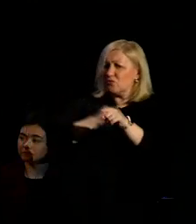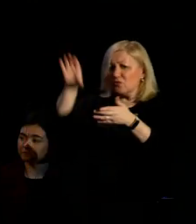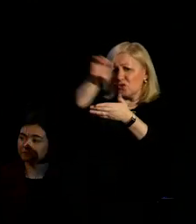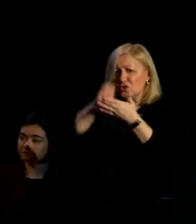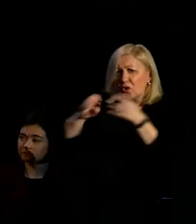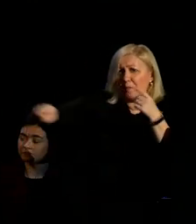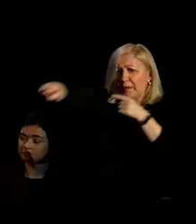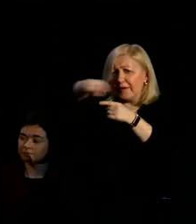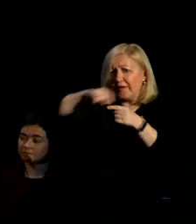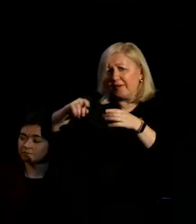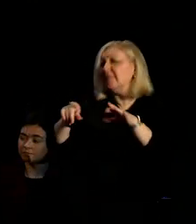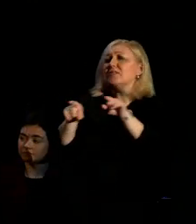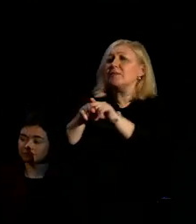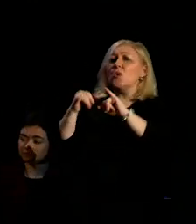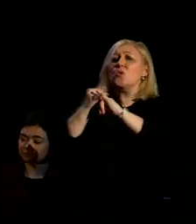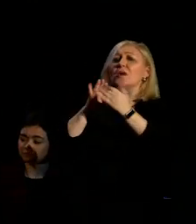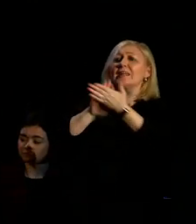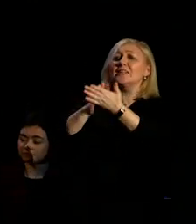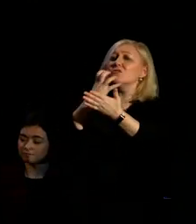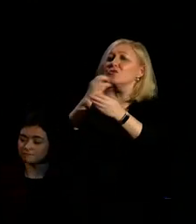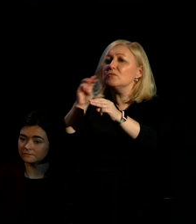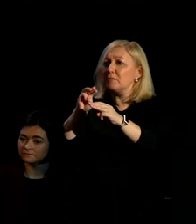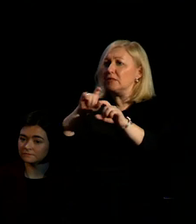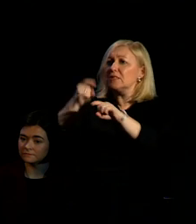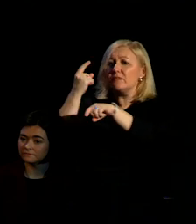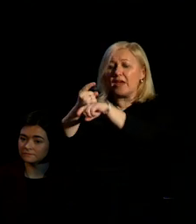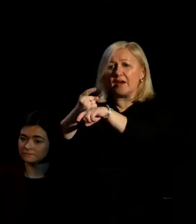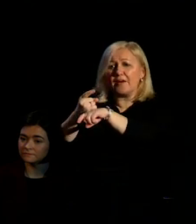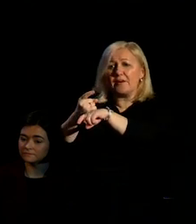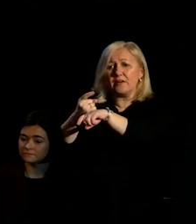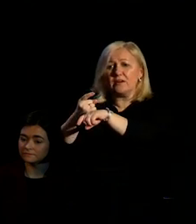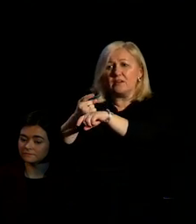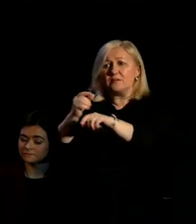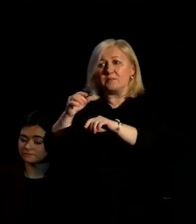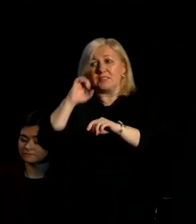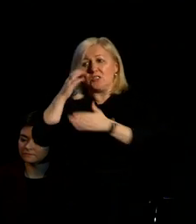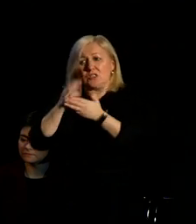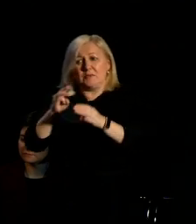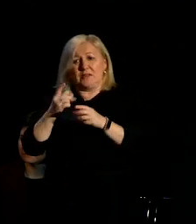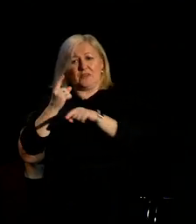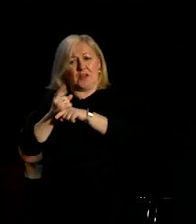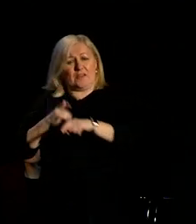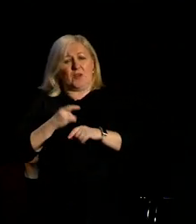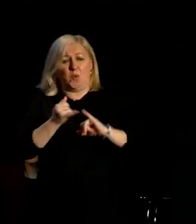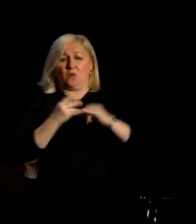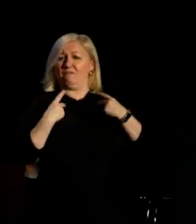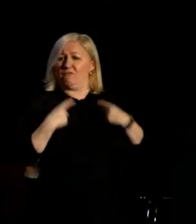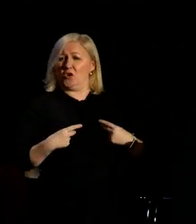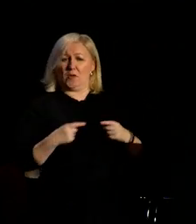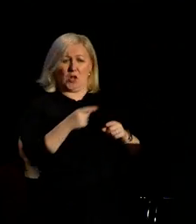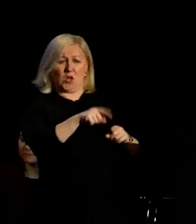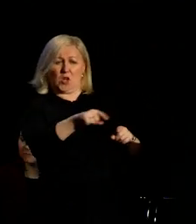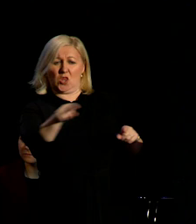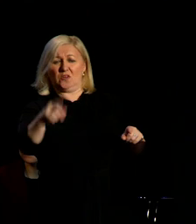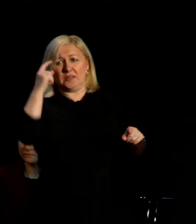been eliminated from the extreme rhetoric of those seeking to scapegoat the vulnerable in order to inflame the bewildered and